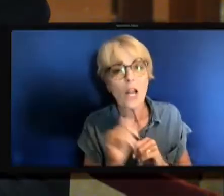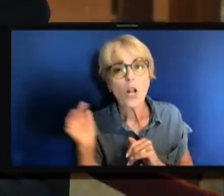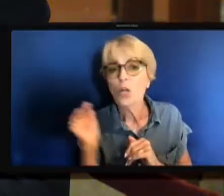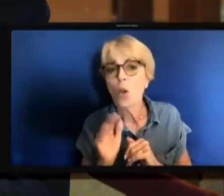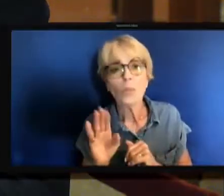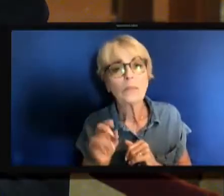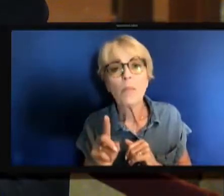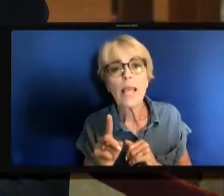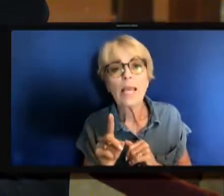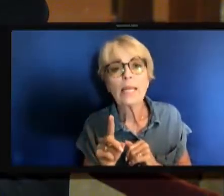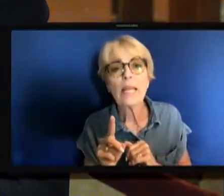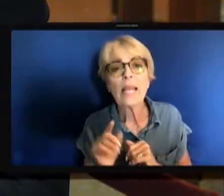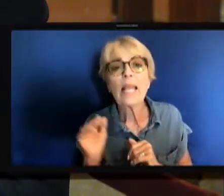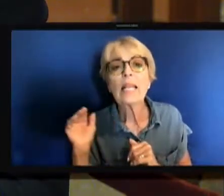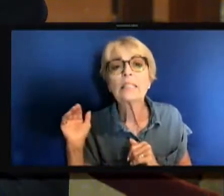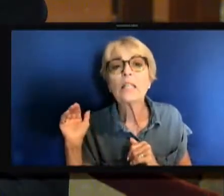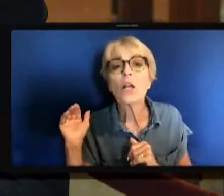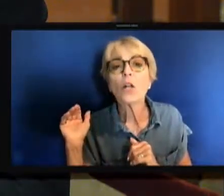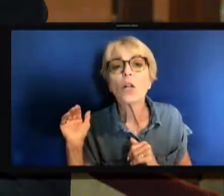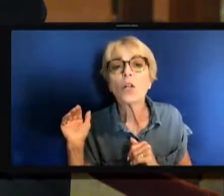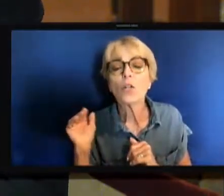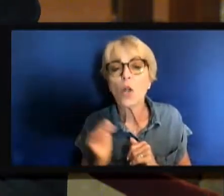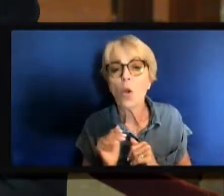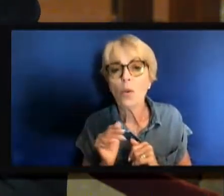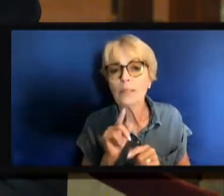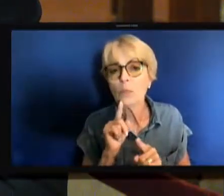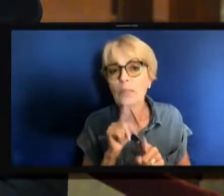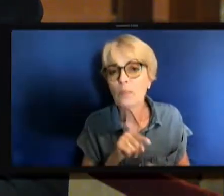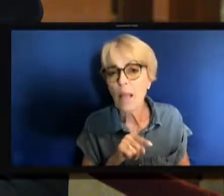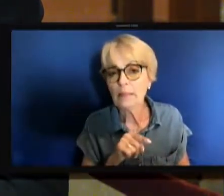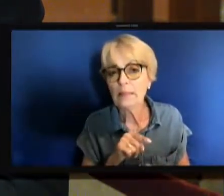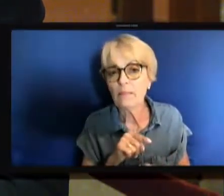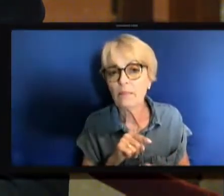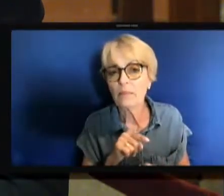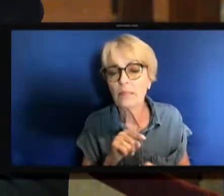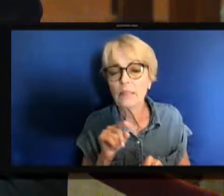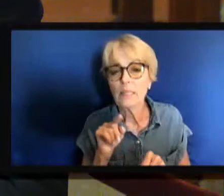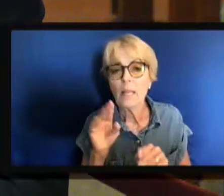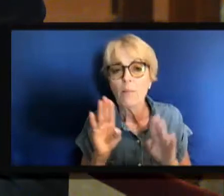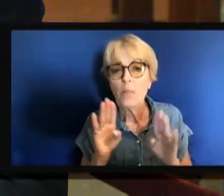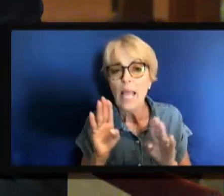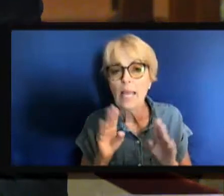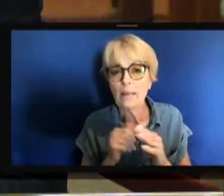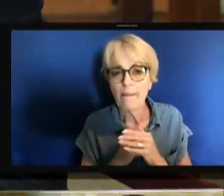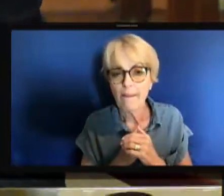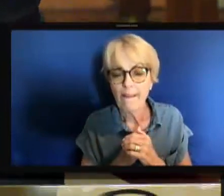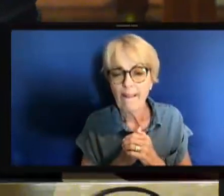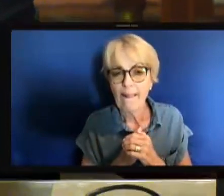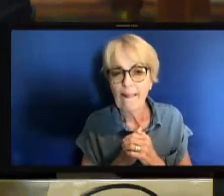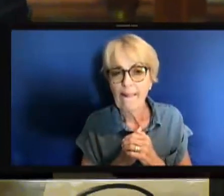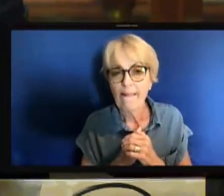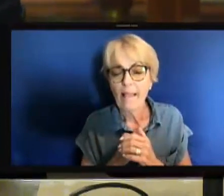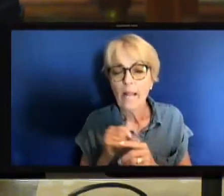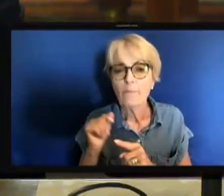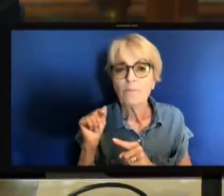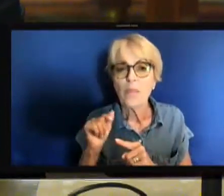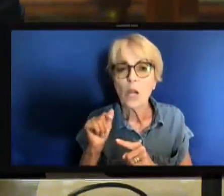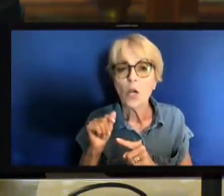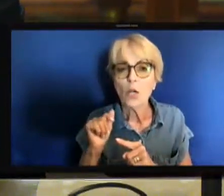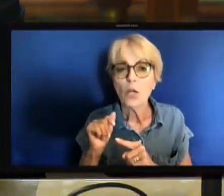is lowest responsible bid, and both there is